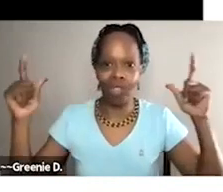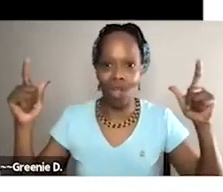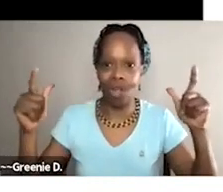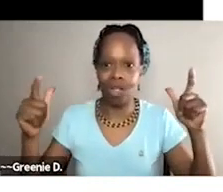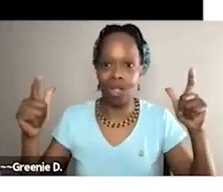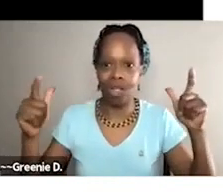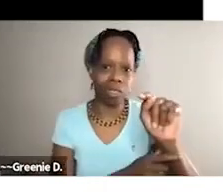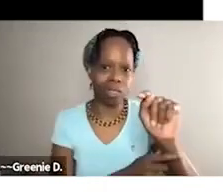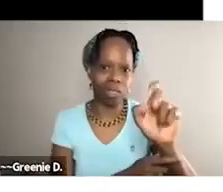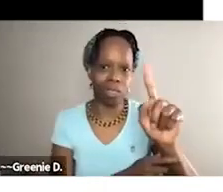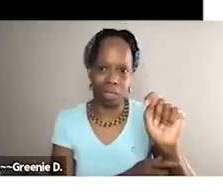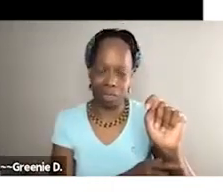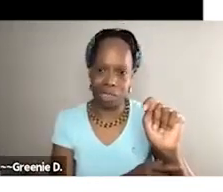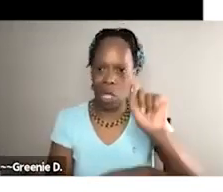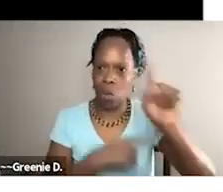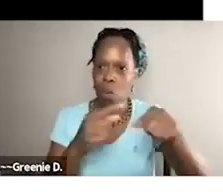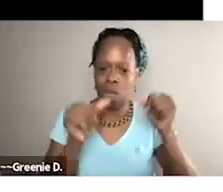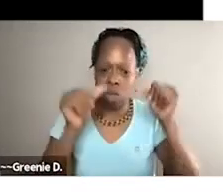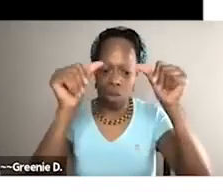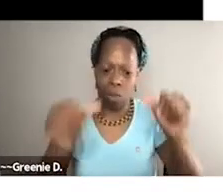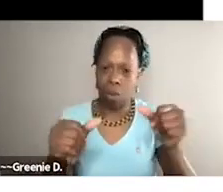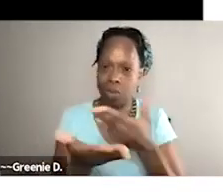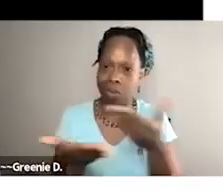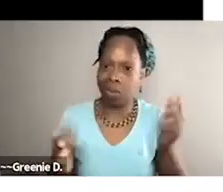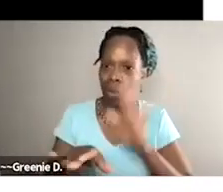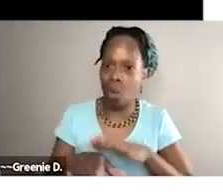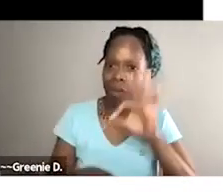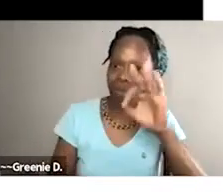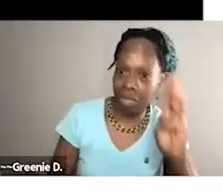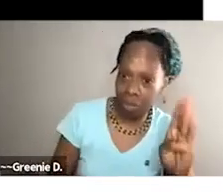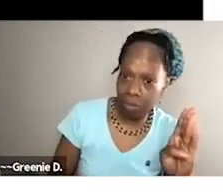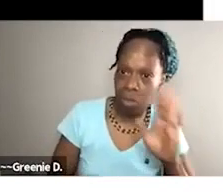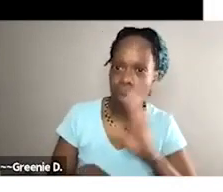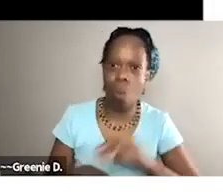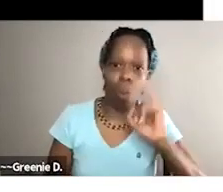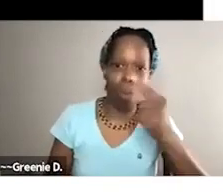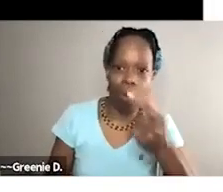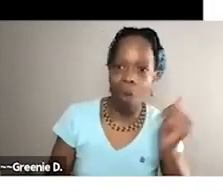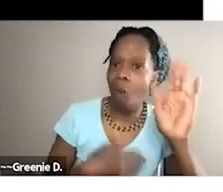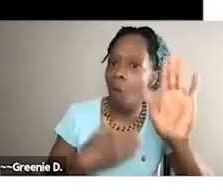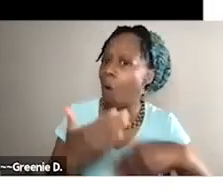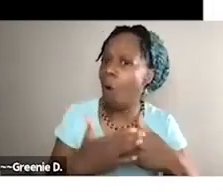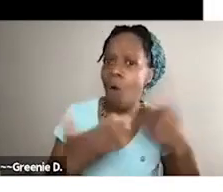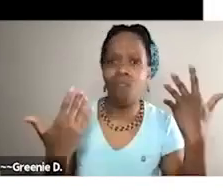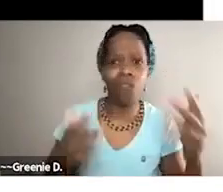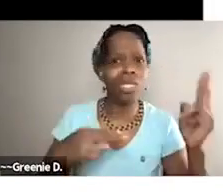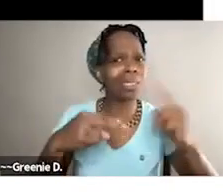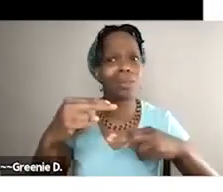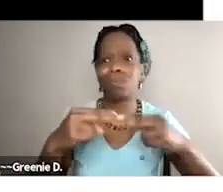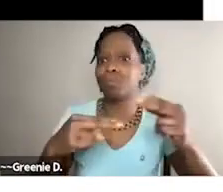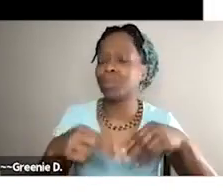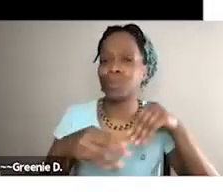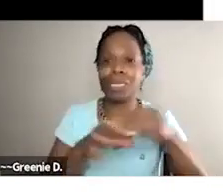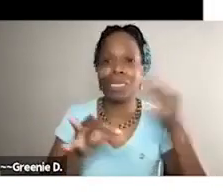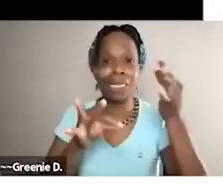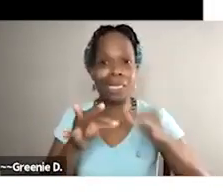something on Facebook or Instagram or all those social medias, now all that stuff is built in. We've just got to now encourage